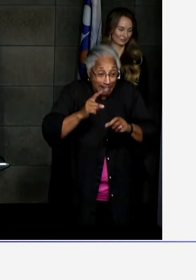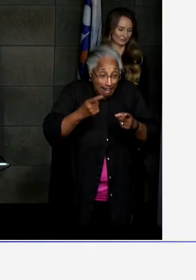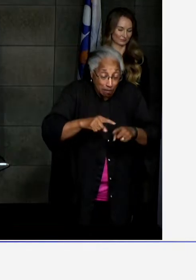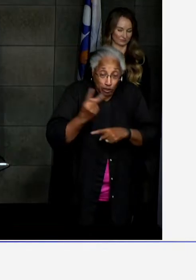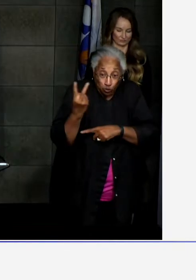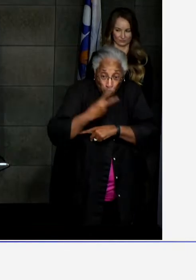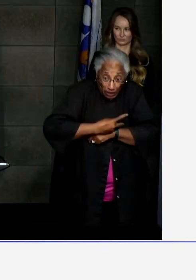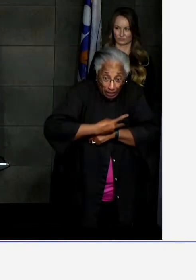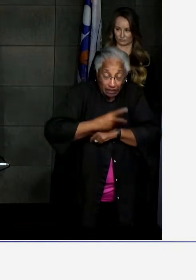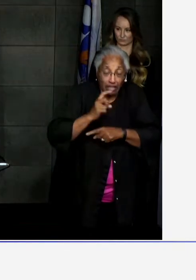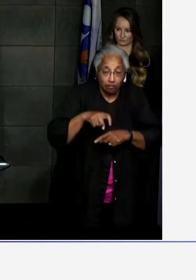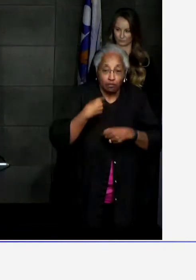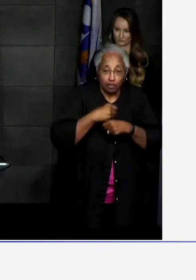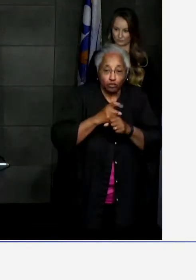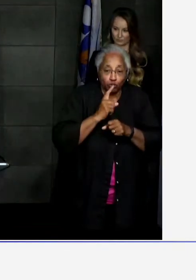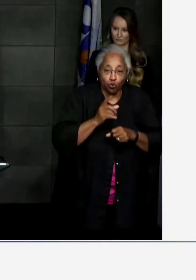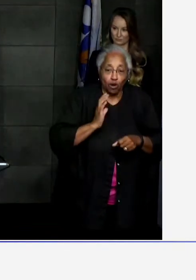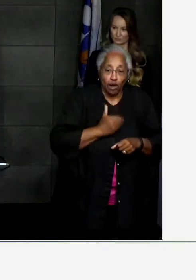partners to make sure that they're ready.